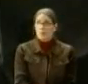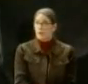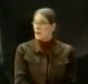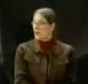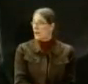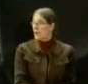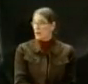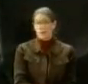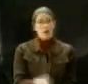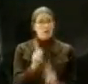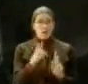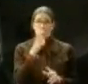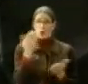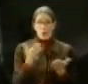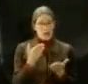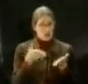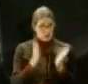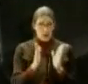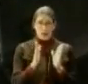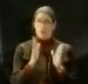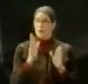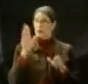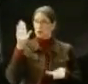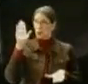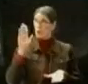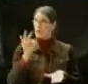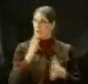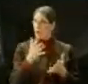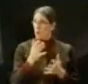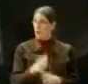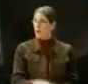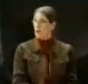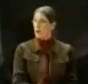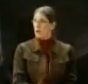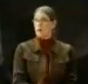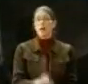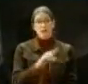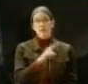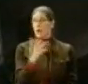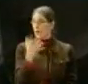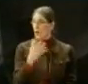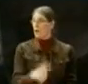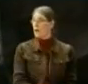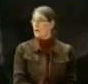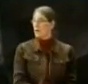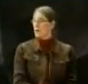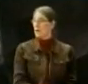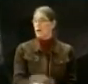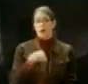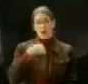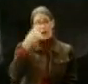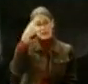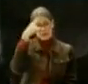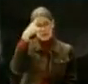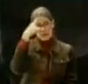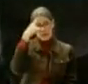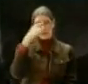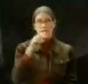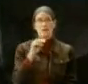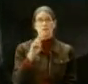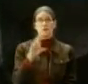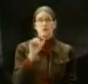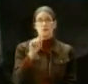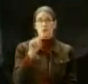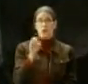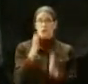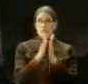Those that are here, let them get sworn in. That wouldn't be... If they want to. If they want. I think Mr. Cate was asked